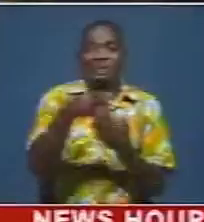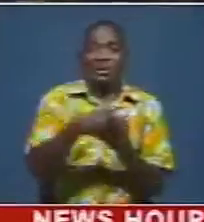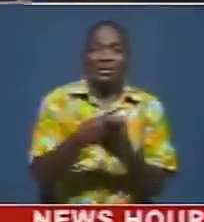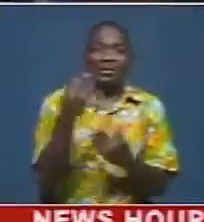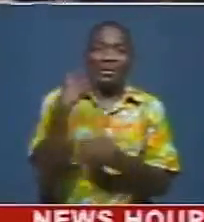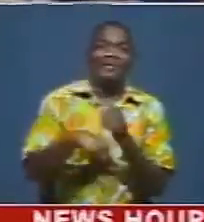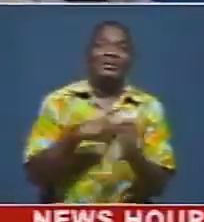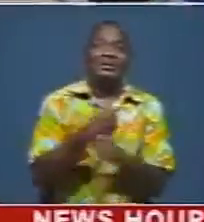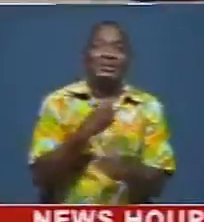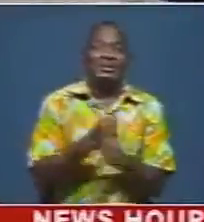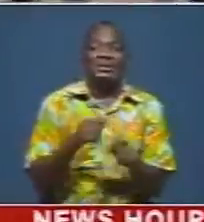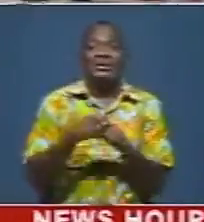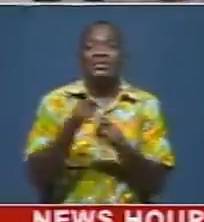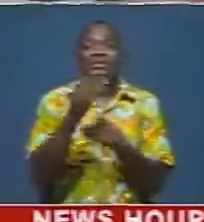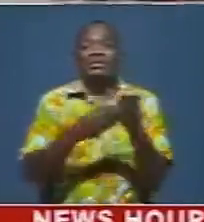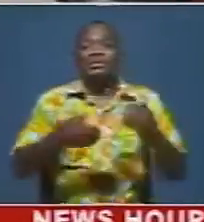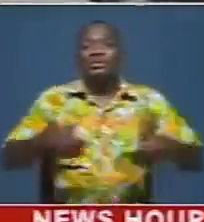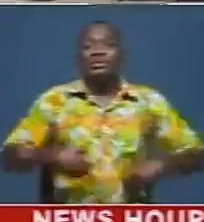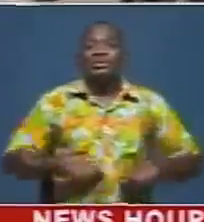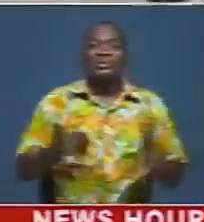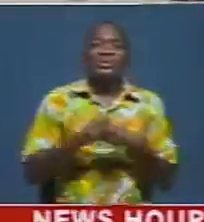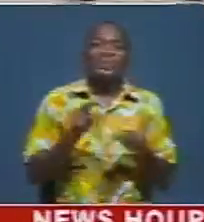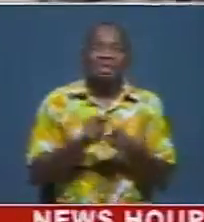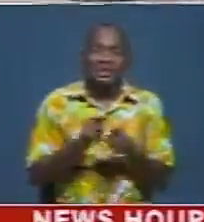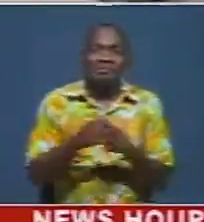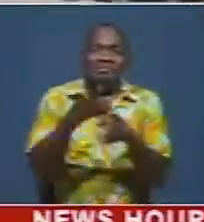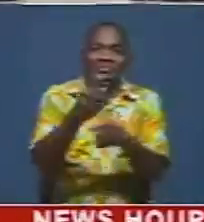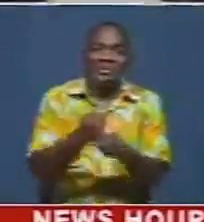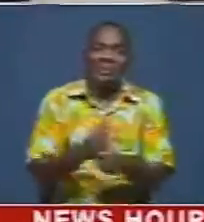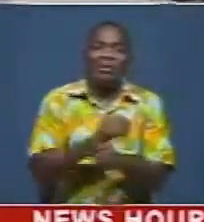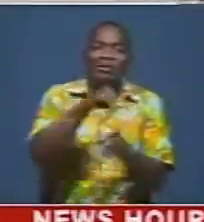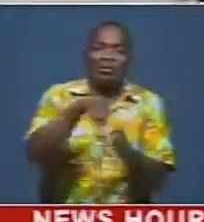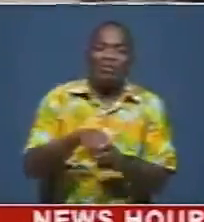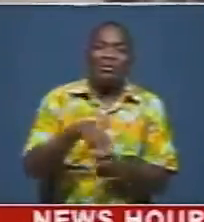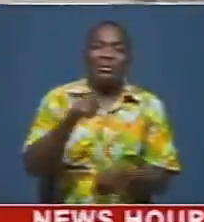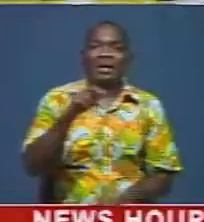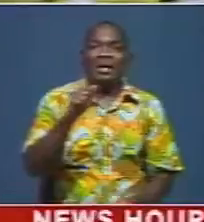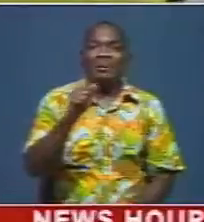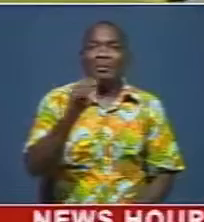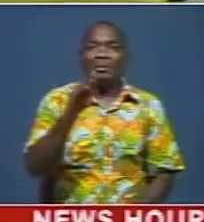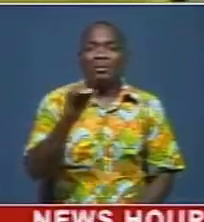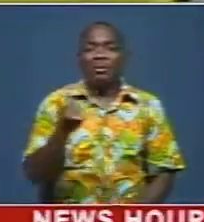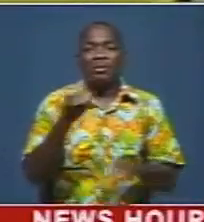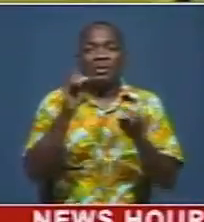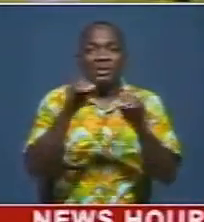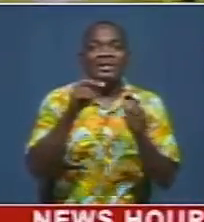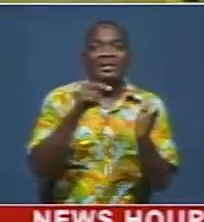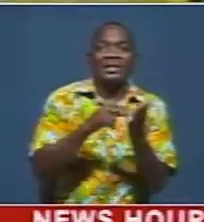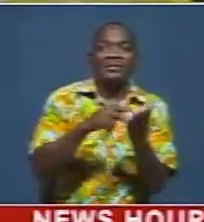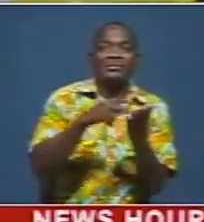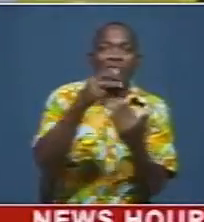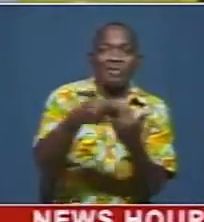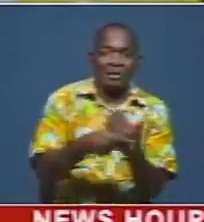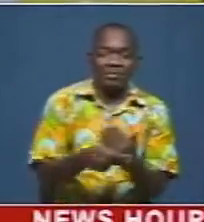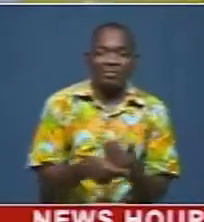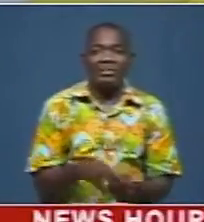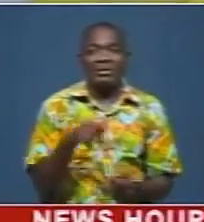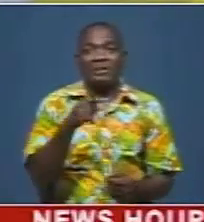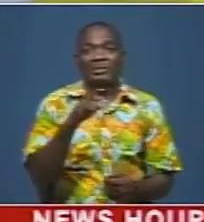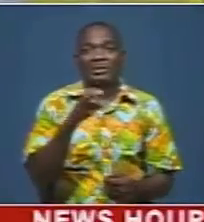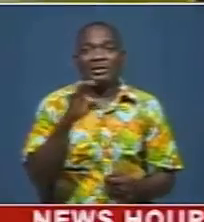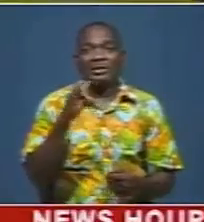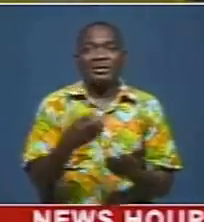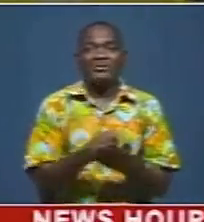2019, while some of the youth have also been engaged through NAPCO, teaching and nursing. Edward Nyakon, reporting for GBC